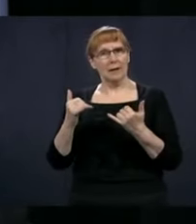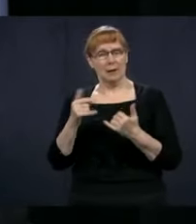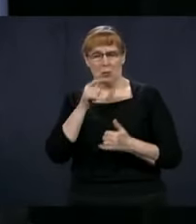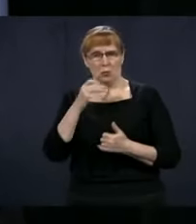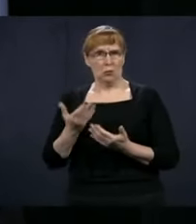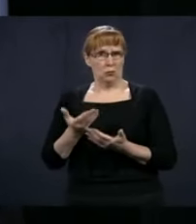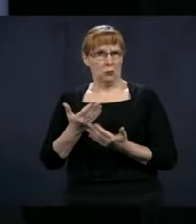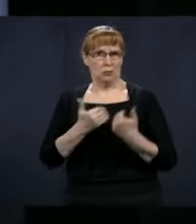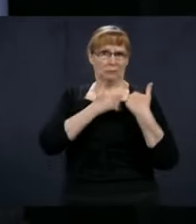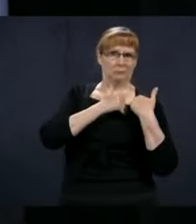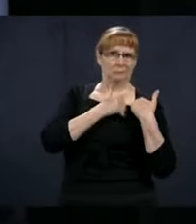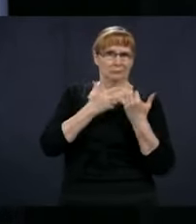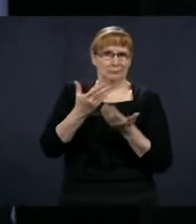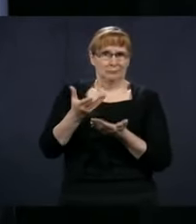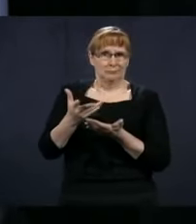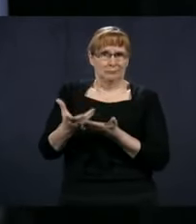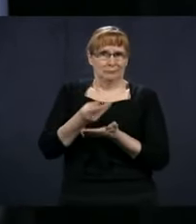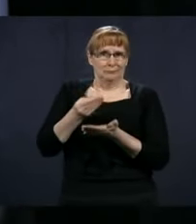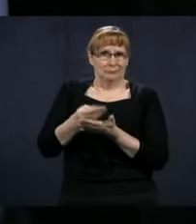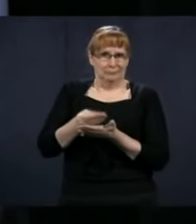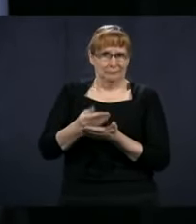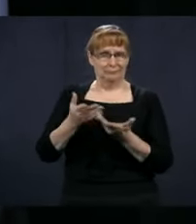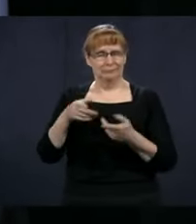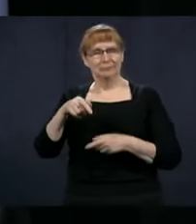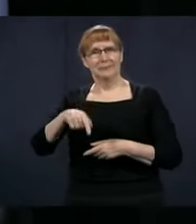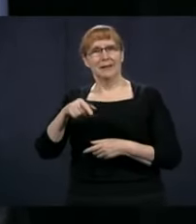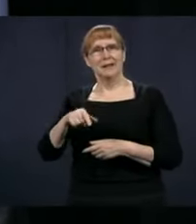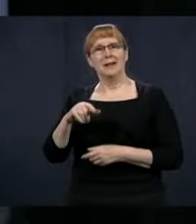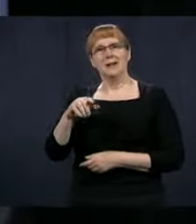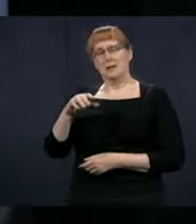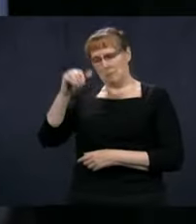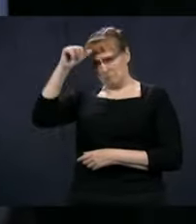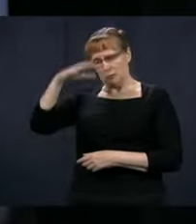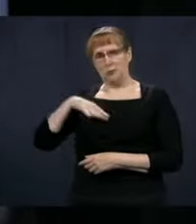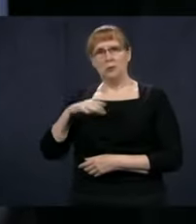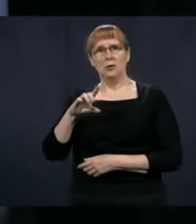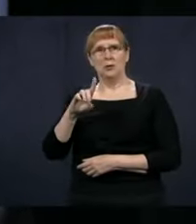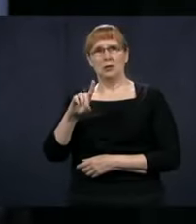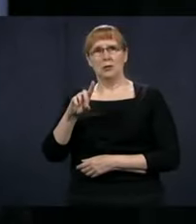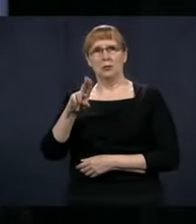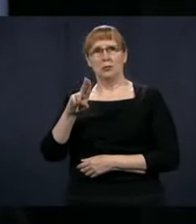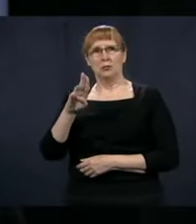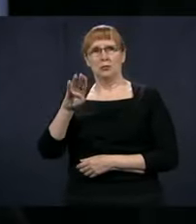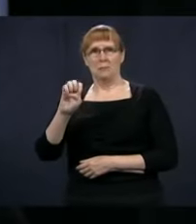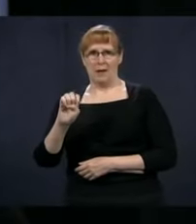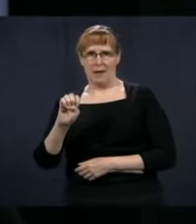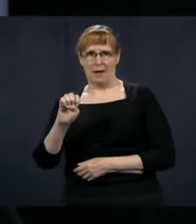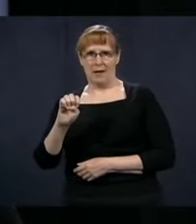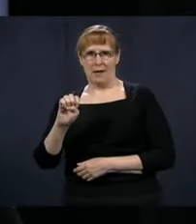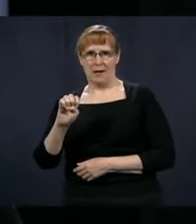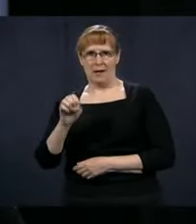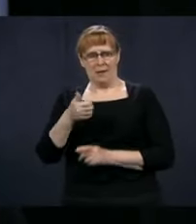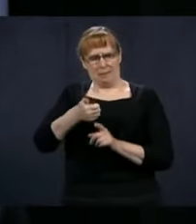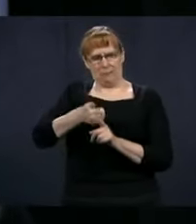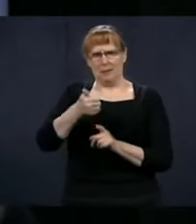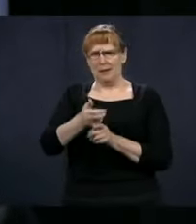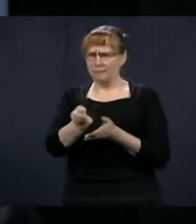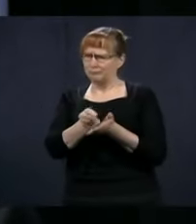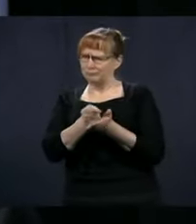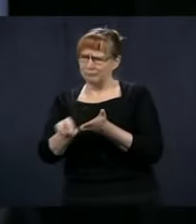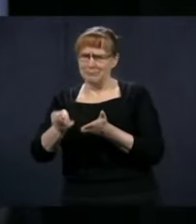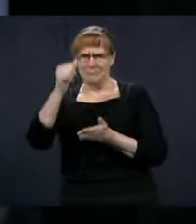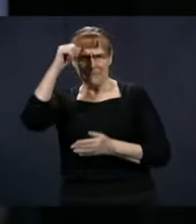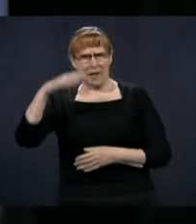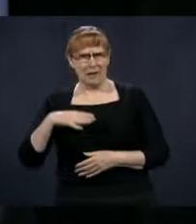straight guy. I'm not the one saying it's you, but I do agree with you. And we have Sonia Lebel, who was on the